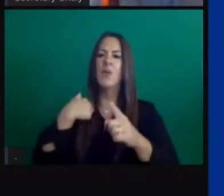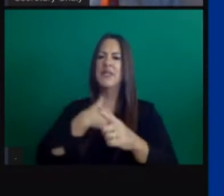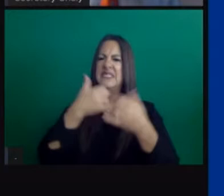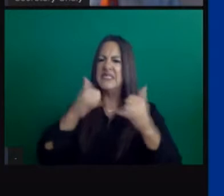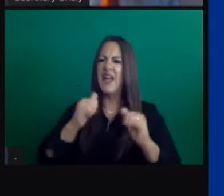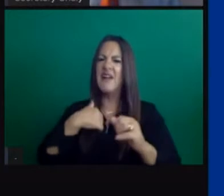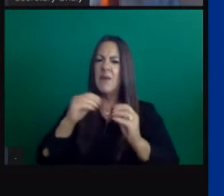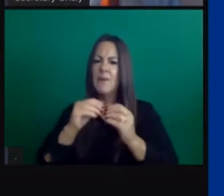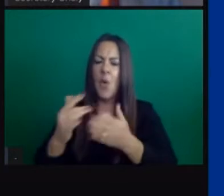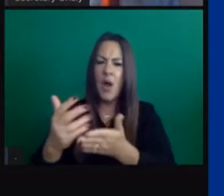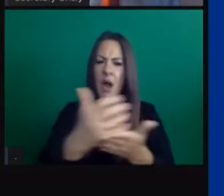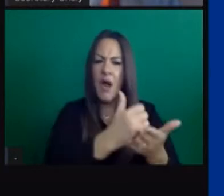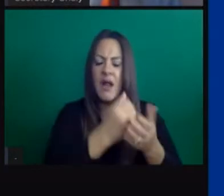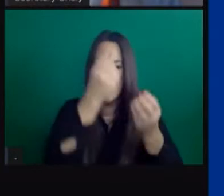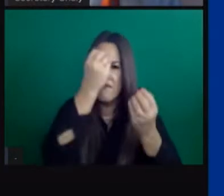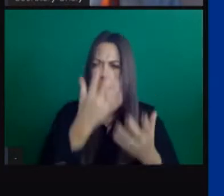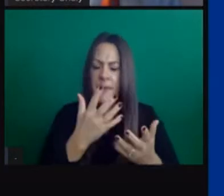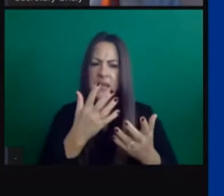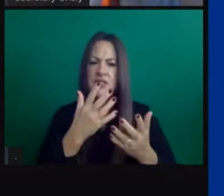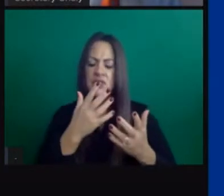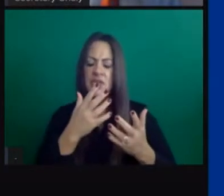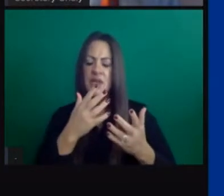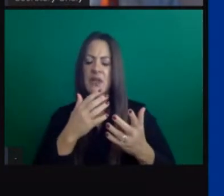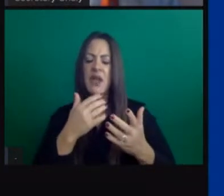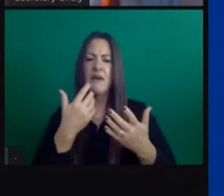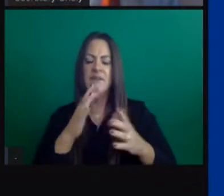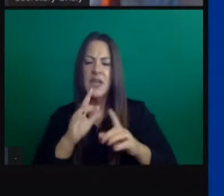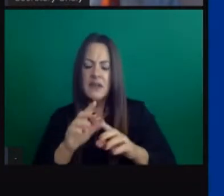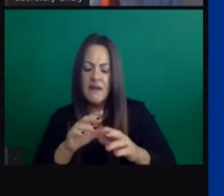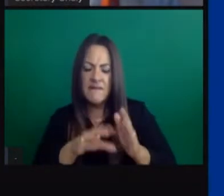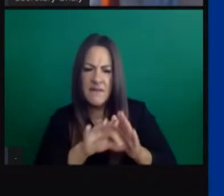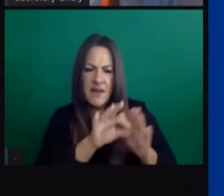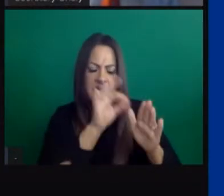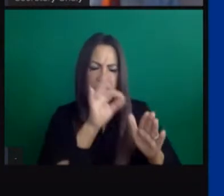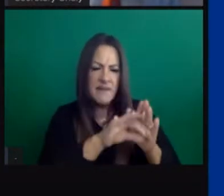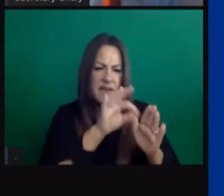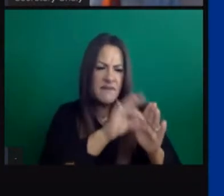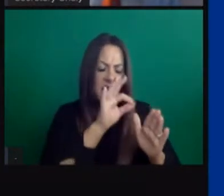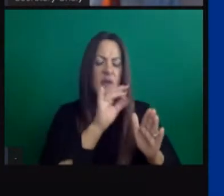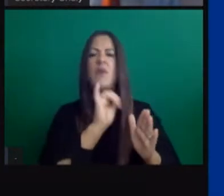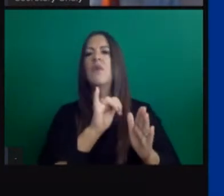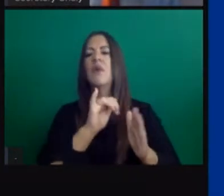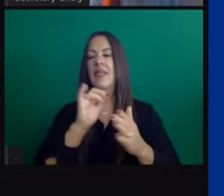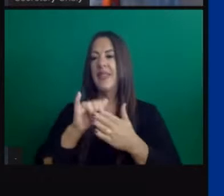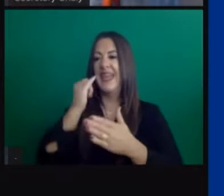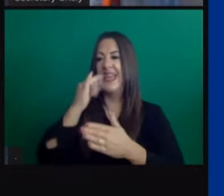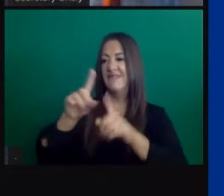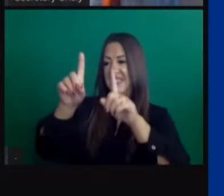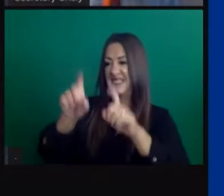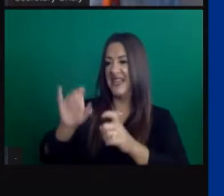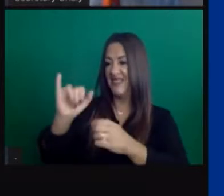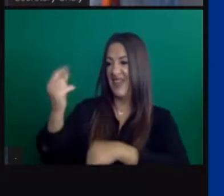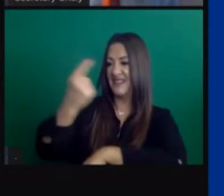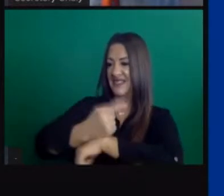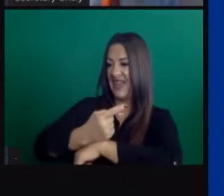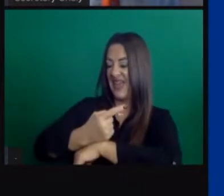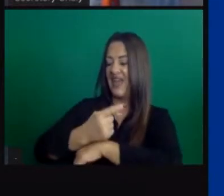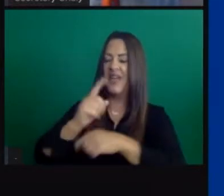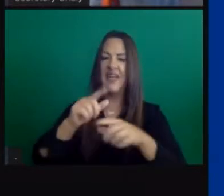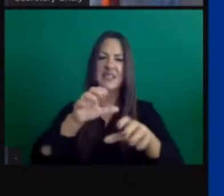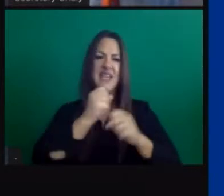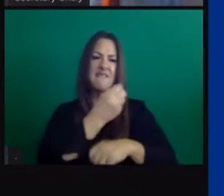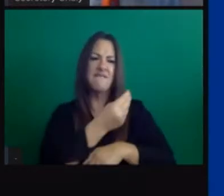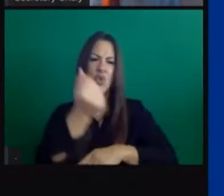It's very much like testing was, where even if a test was administered on a certain day, it took a few days for the